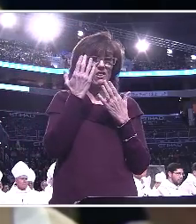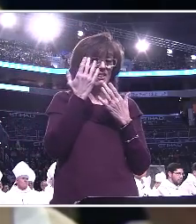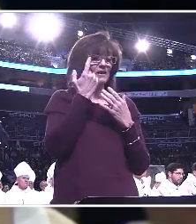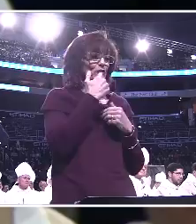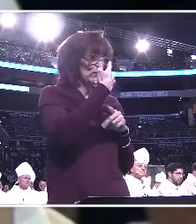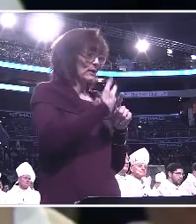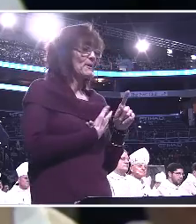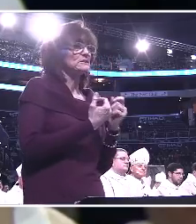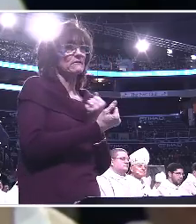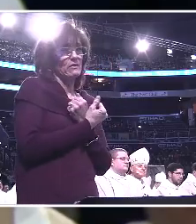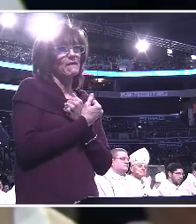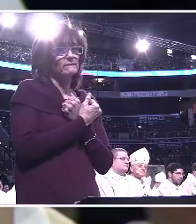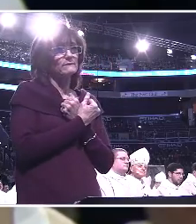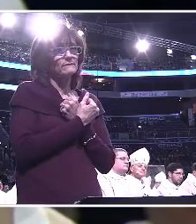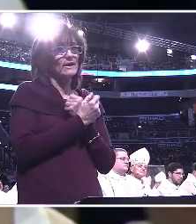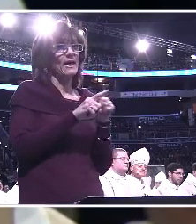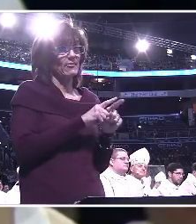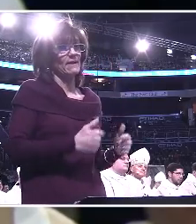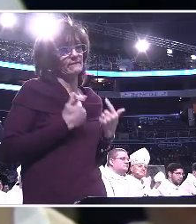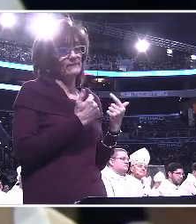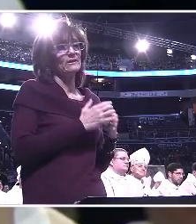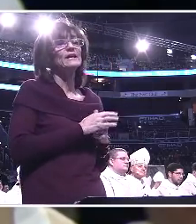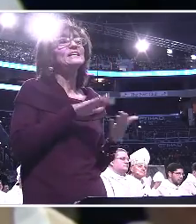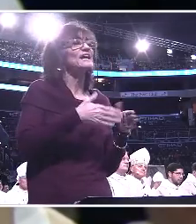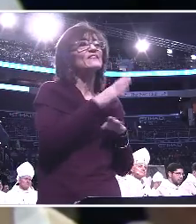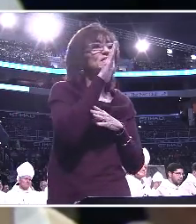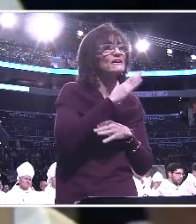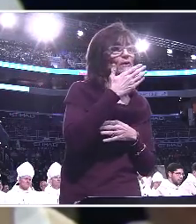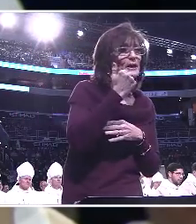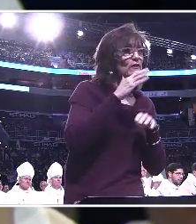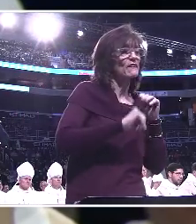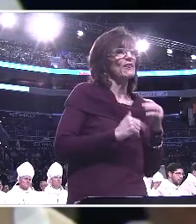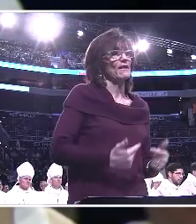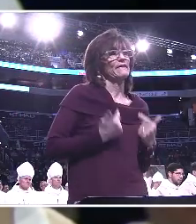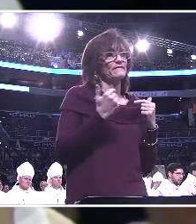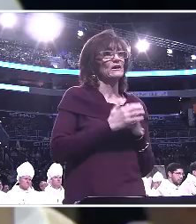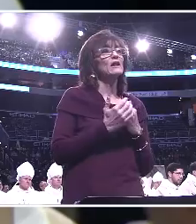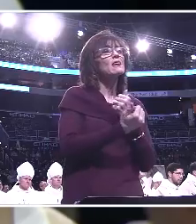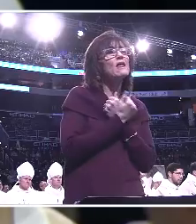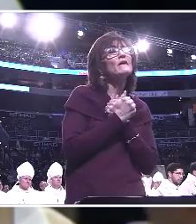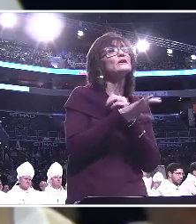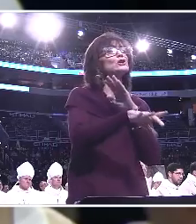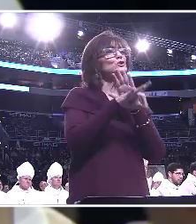love. Death is never better than life. And so love chooses